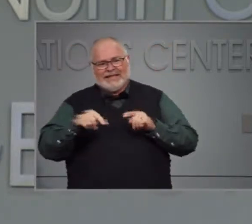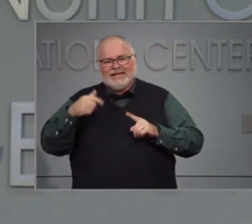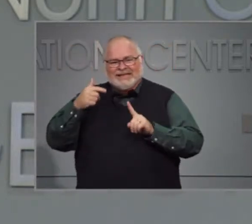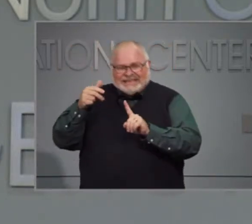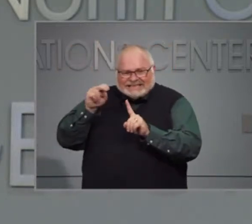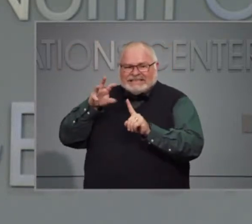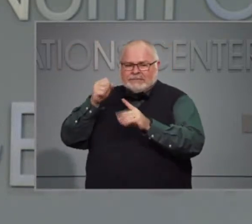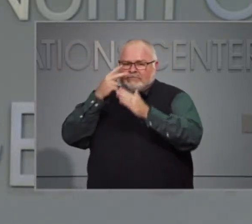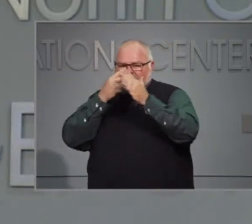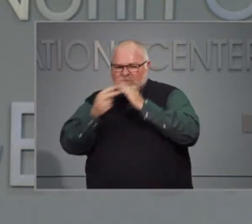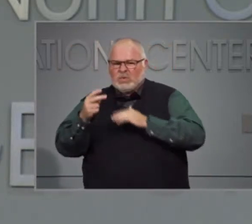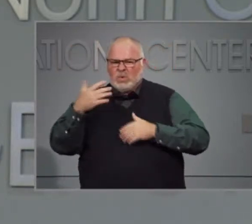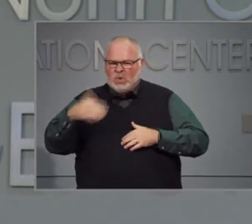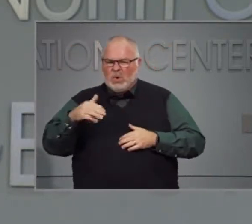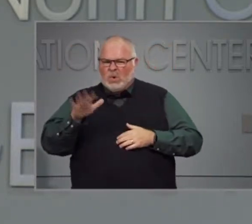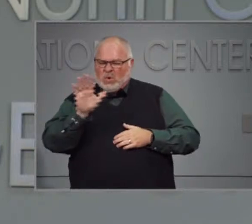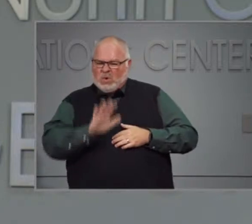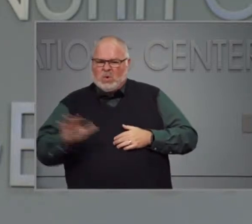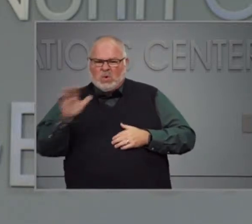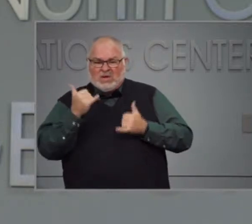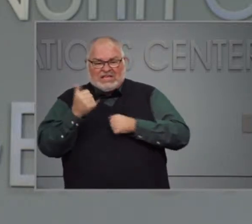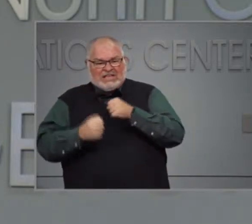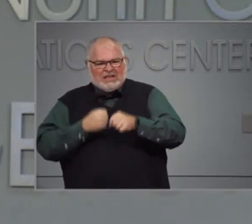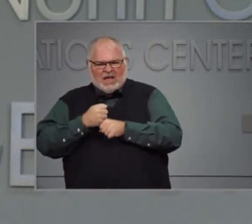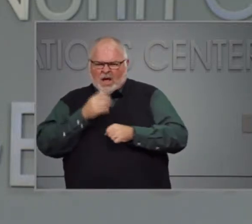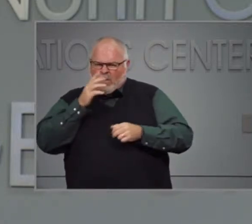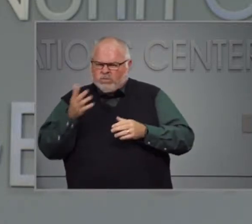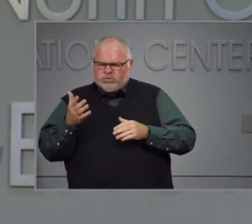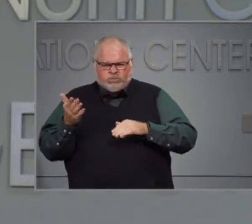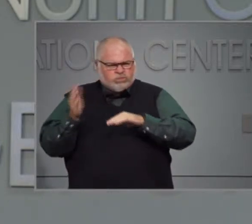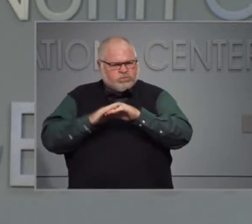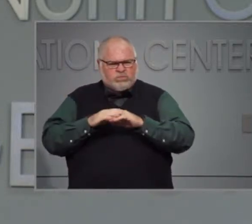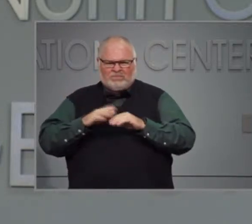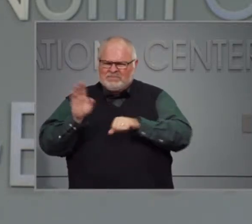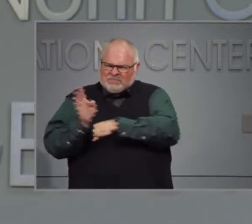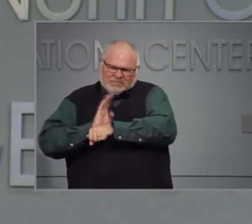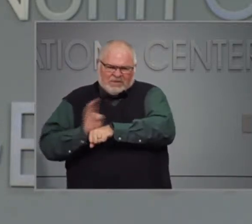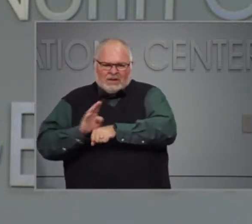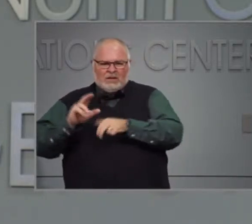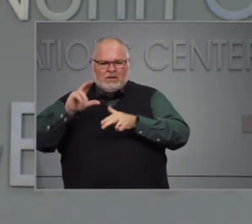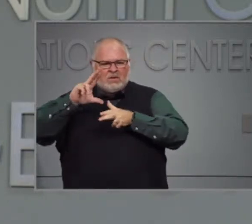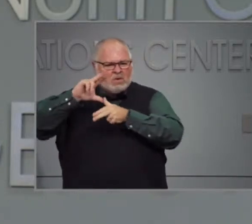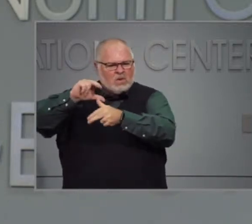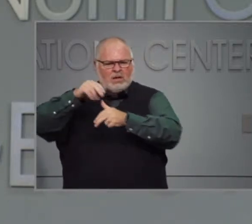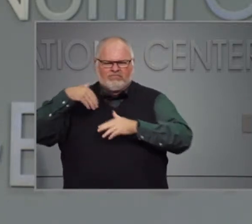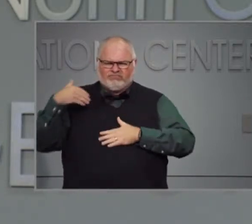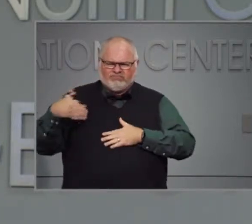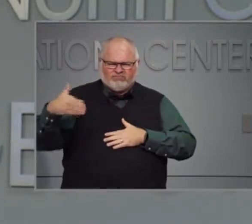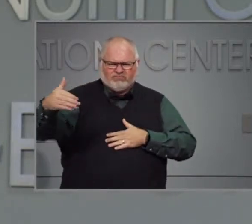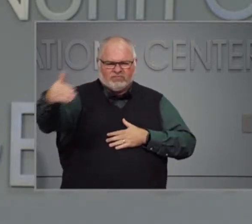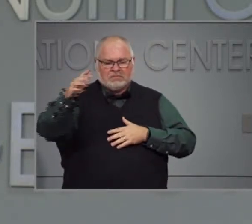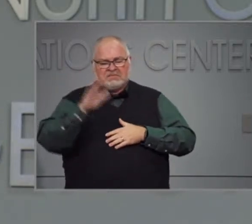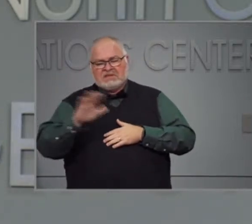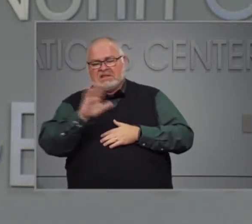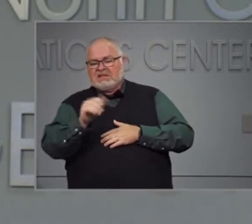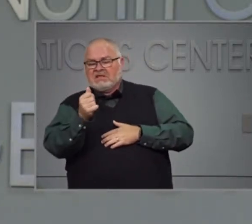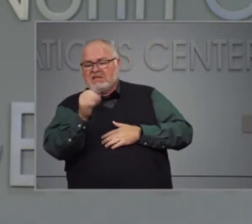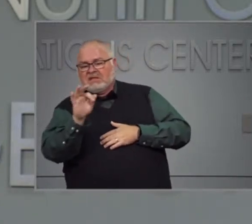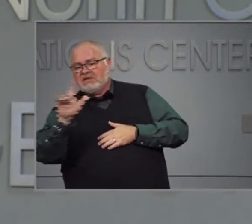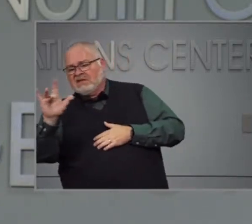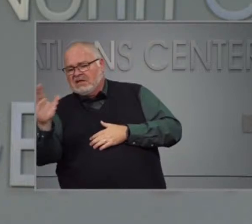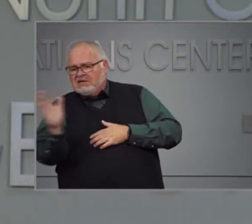Outlook is now calling for an extremely active season with 19 to 25 named storms, 3 to 6 which could